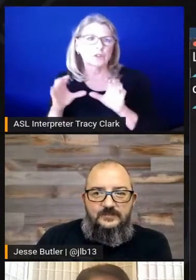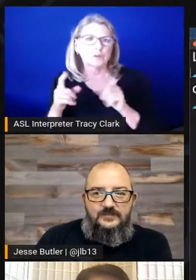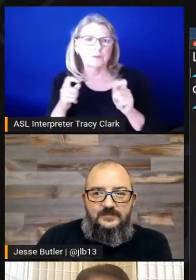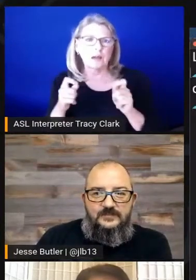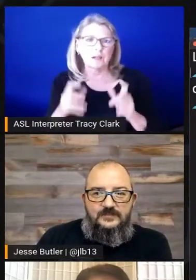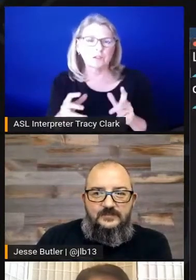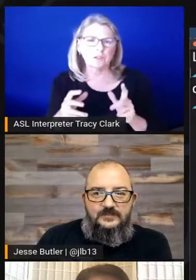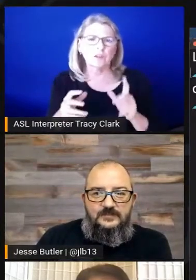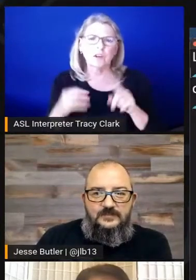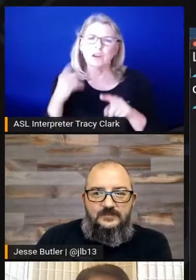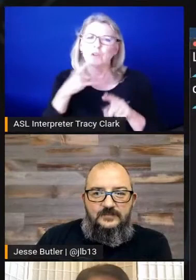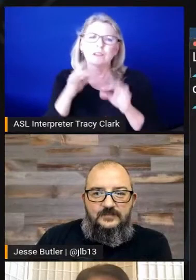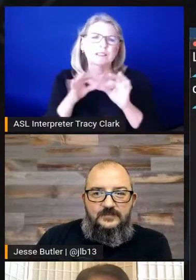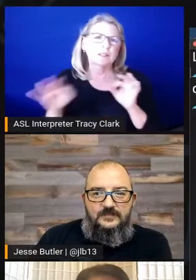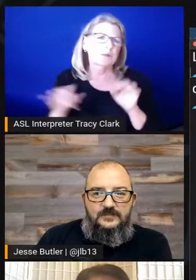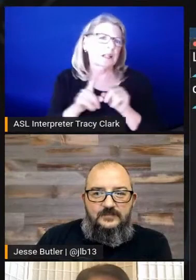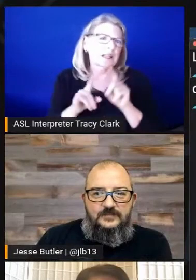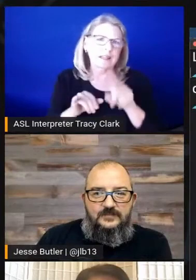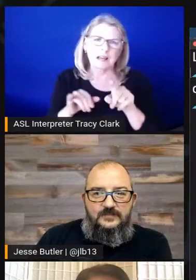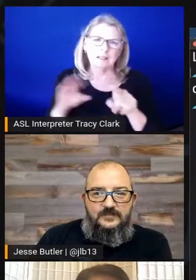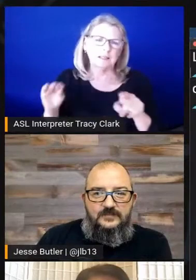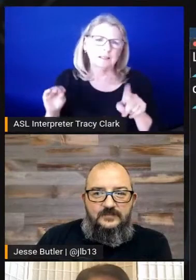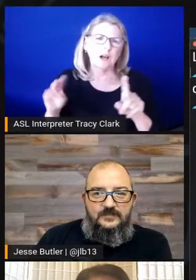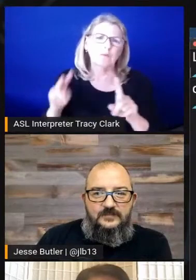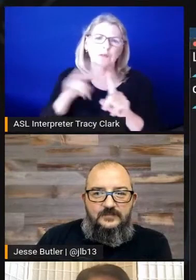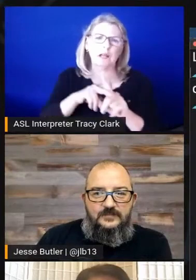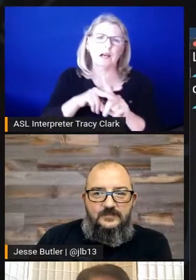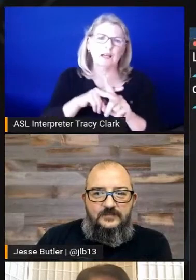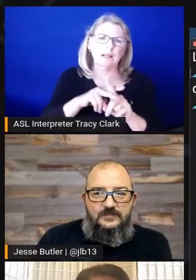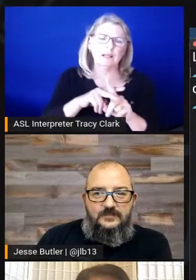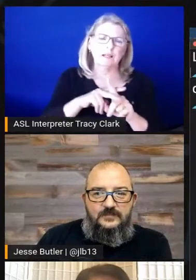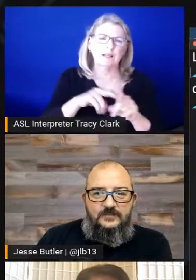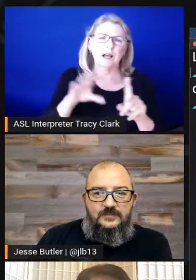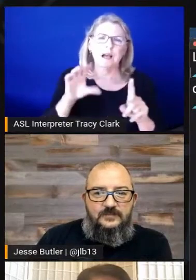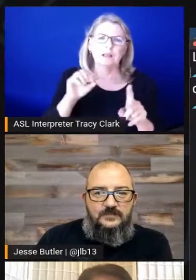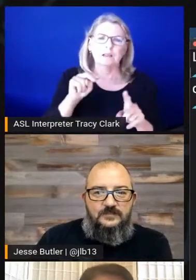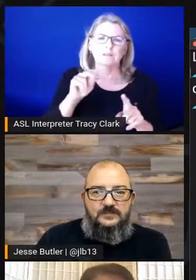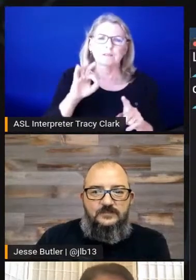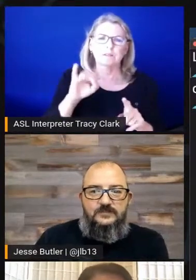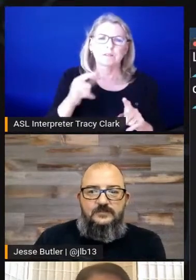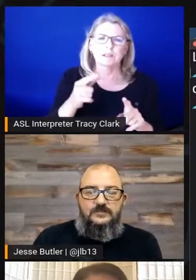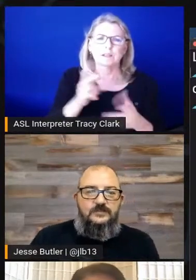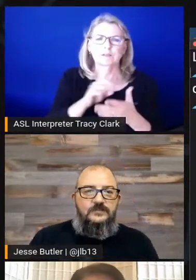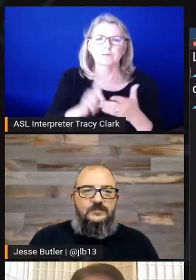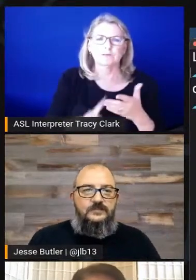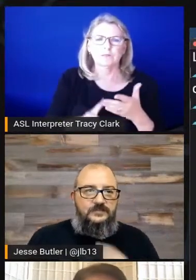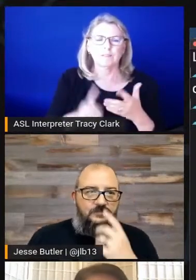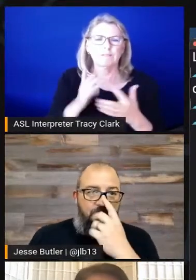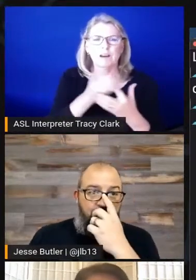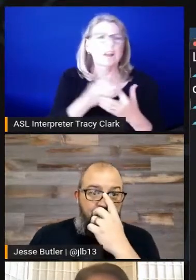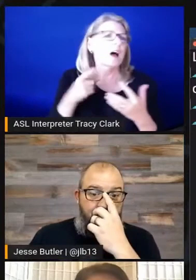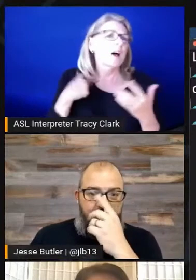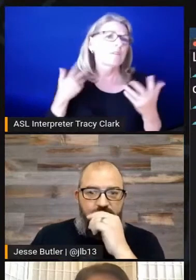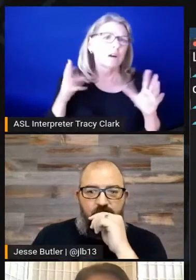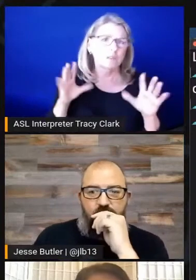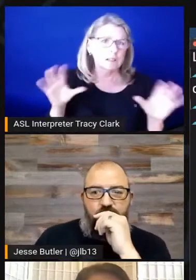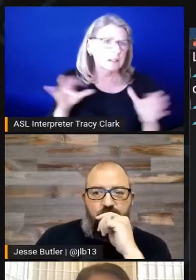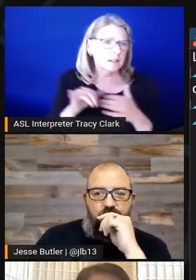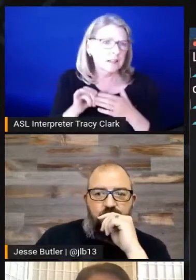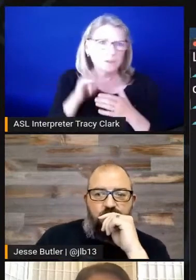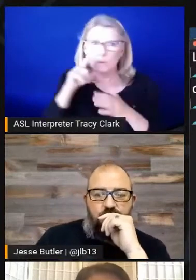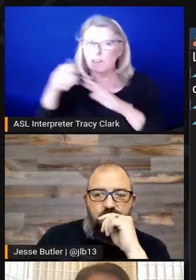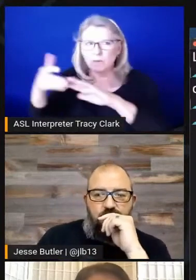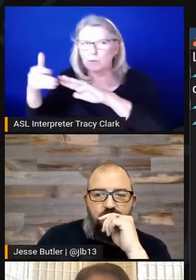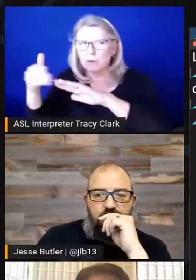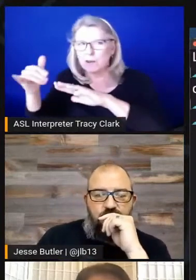applying a configuration file. I've already gone ahead and done this, so we don't need to actually run it, but this is what it'll look like. And then we can